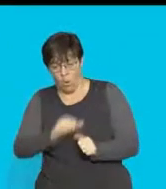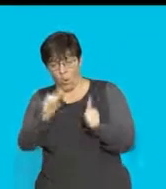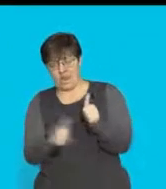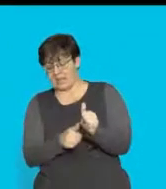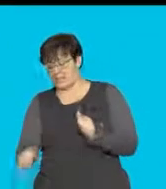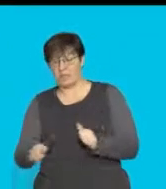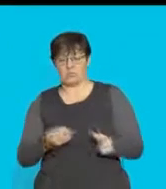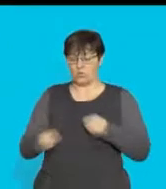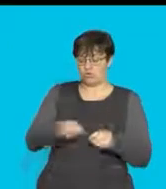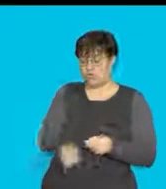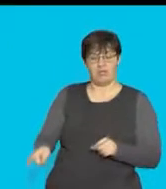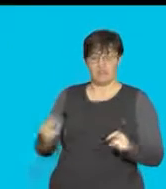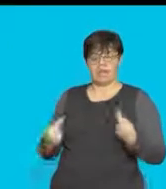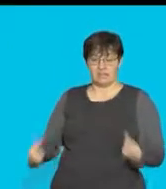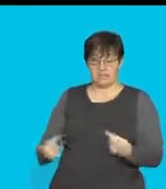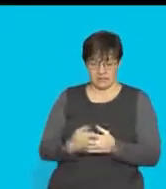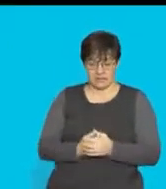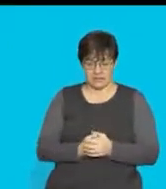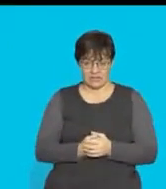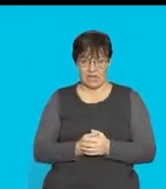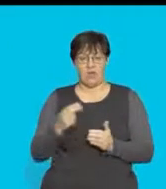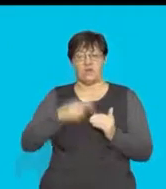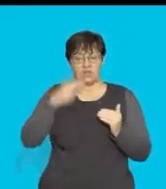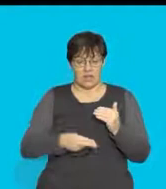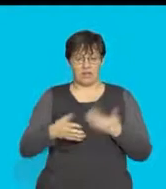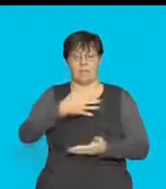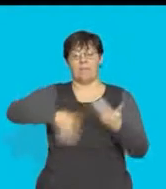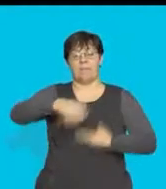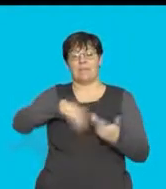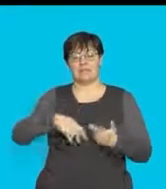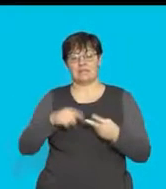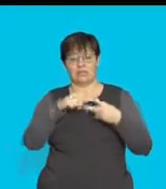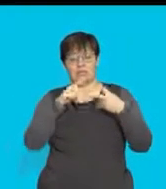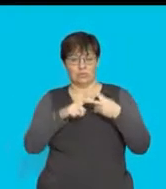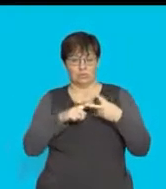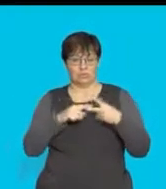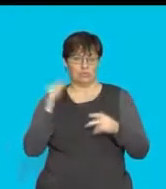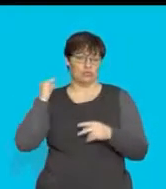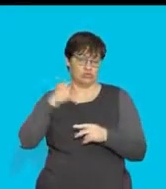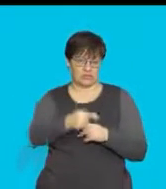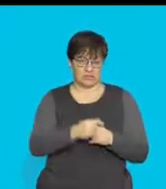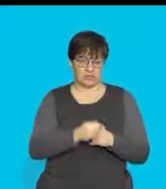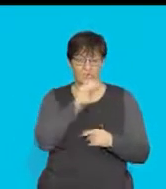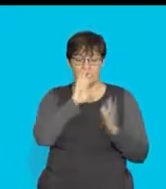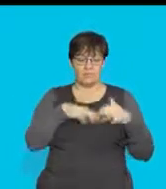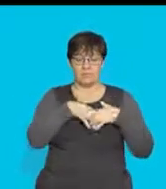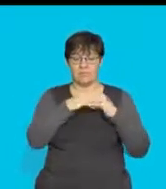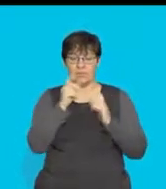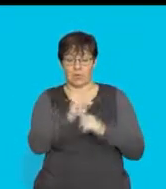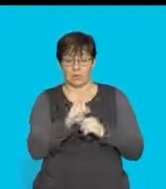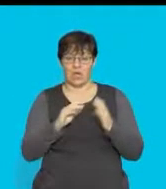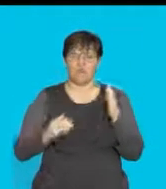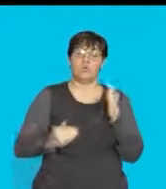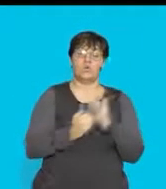the recessive gene allele. So this results in a mix of the two genes, which creates what we